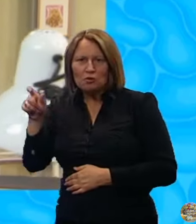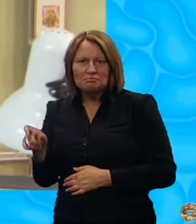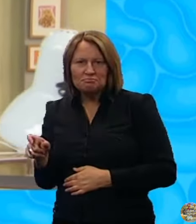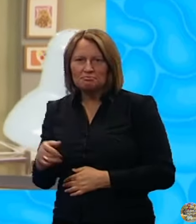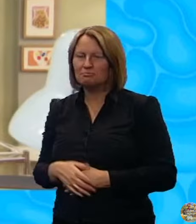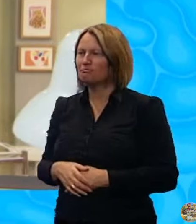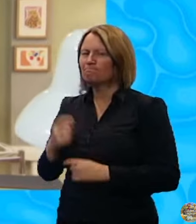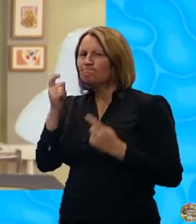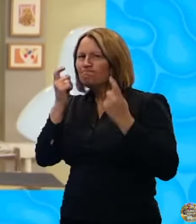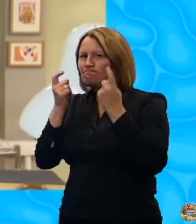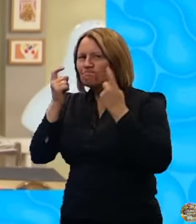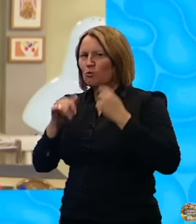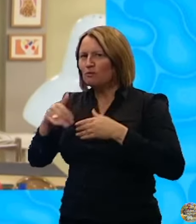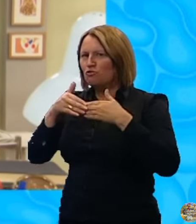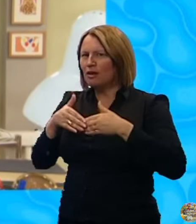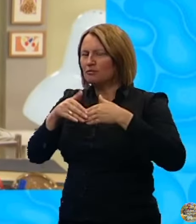friend it is? Let's see.